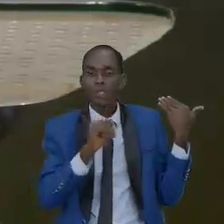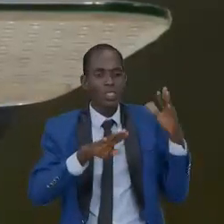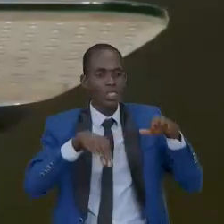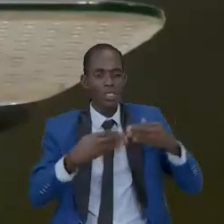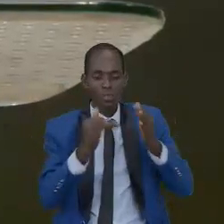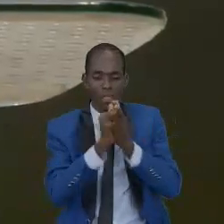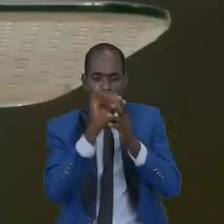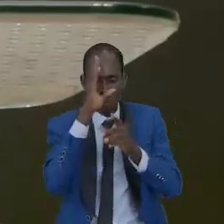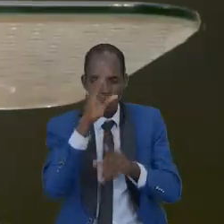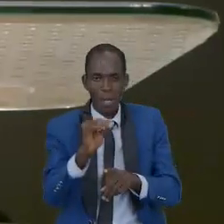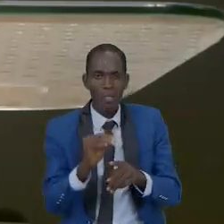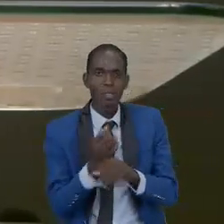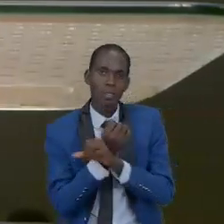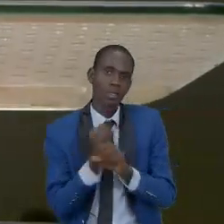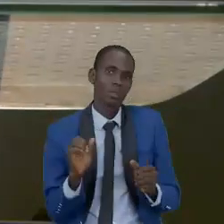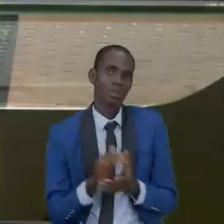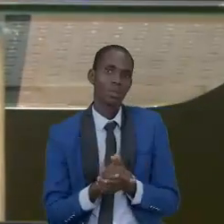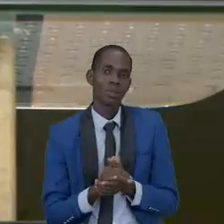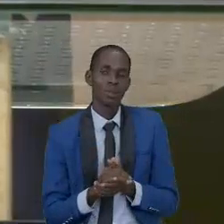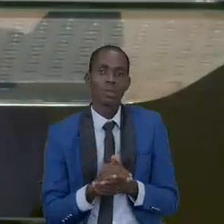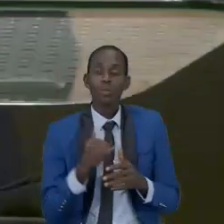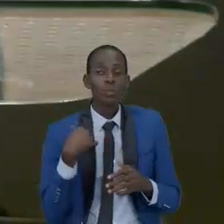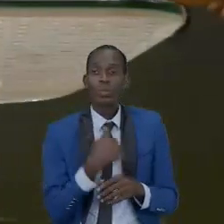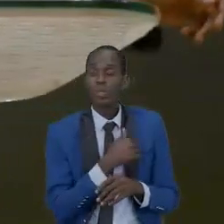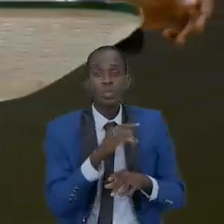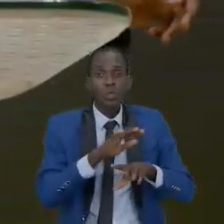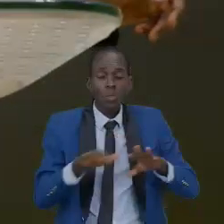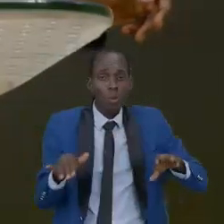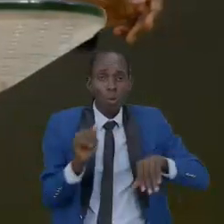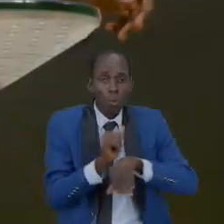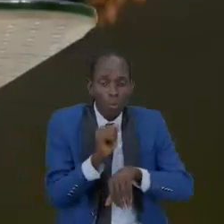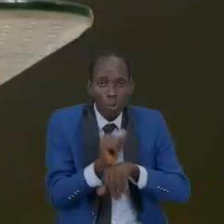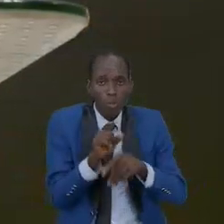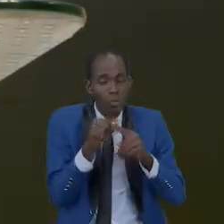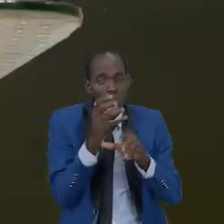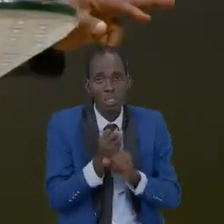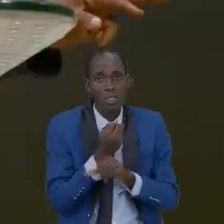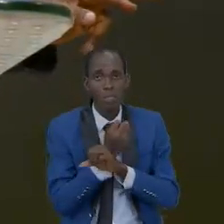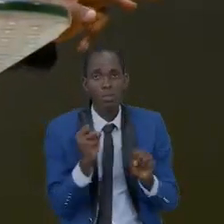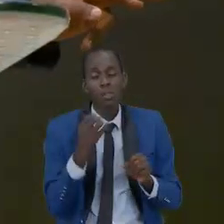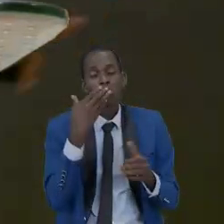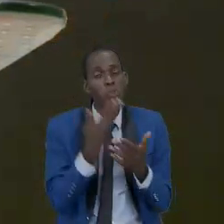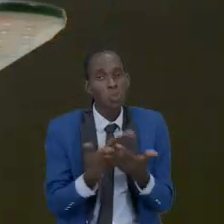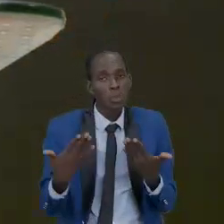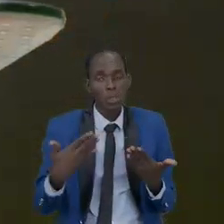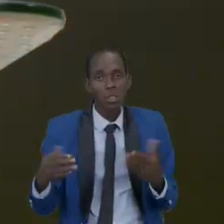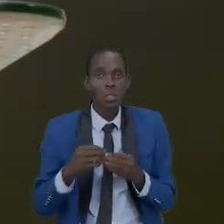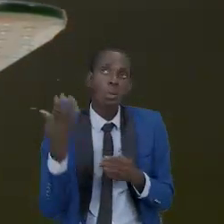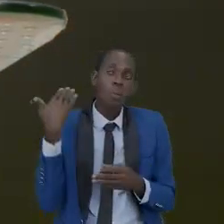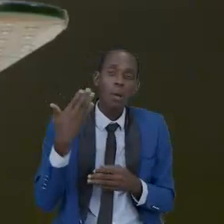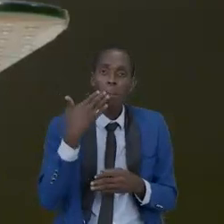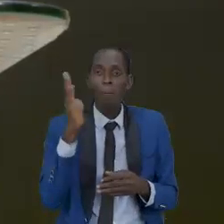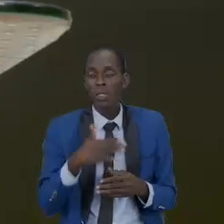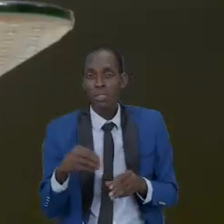salvation. We don't earn salvation. The good things you did in the past, the bad things you did in the past, will